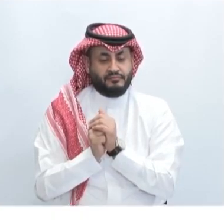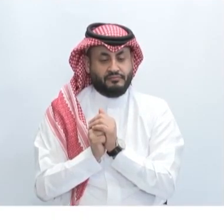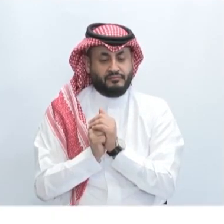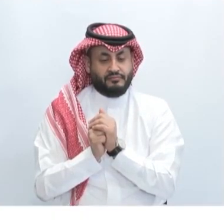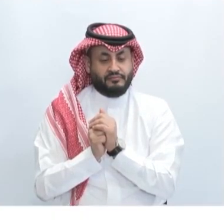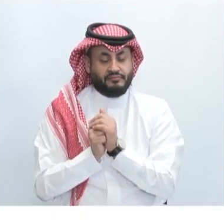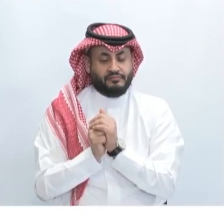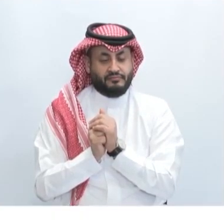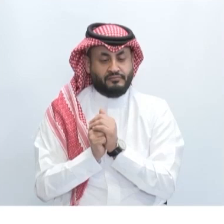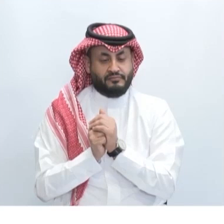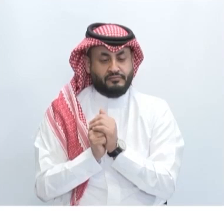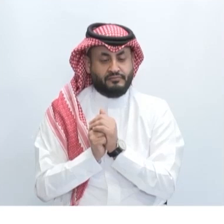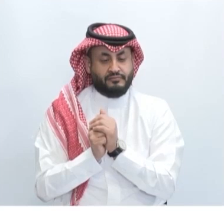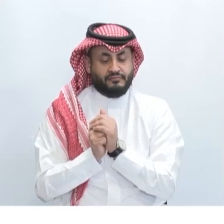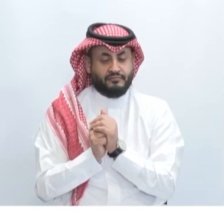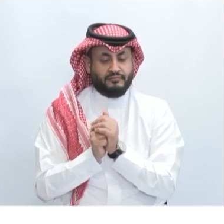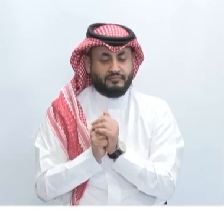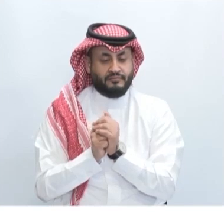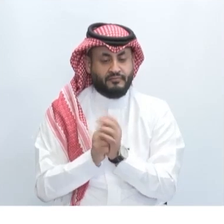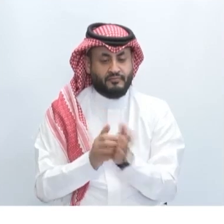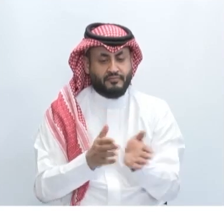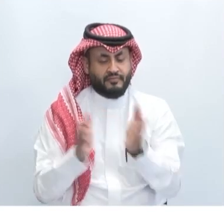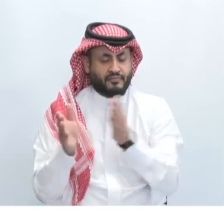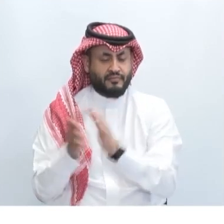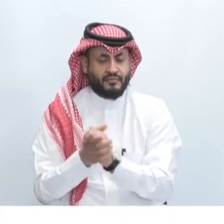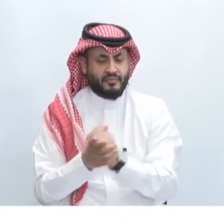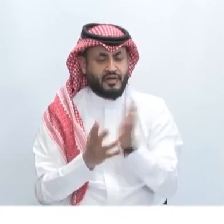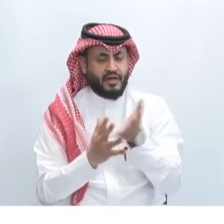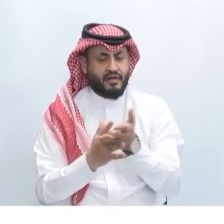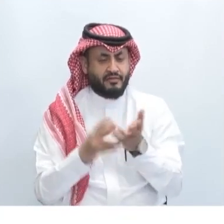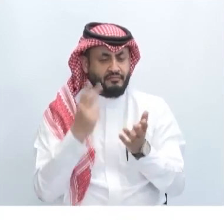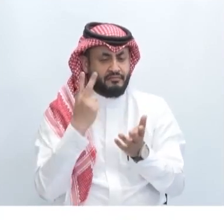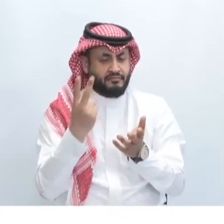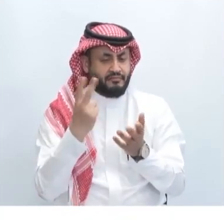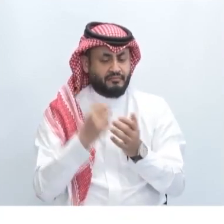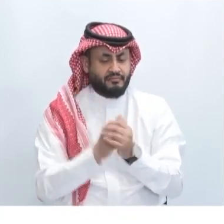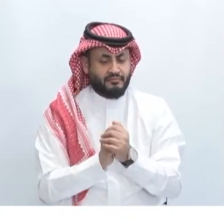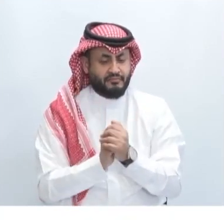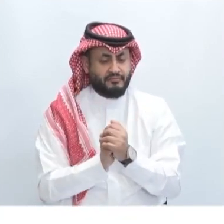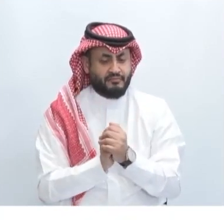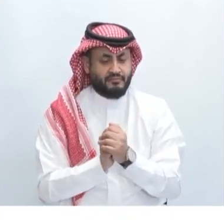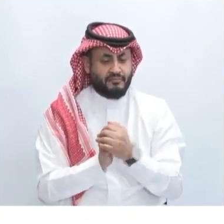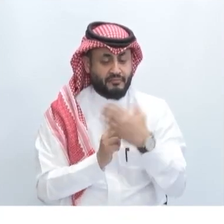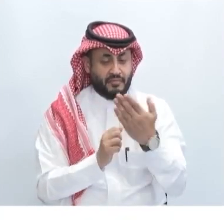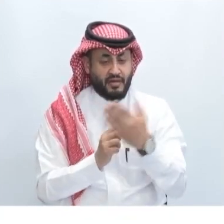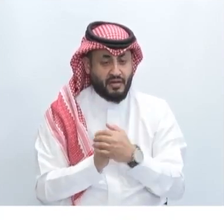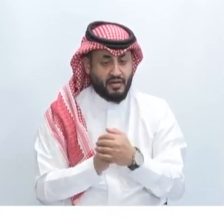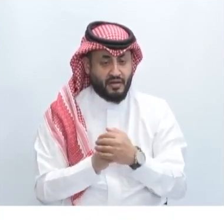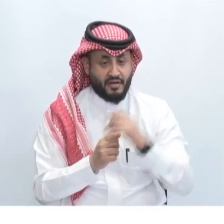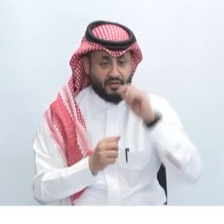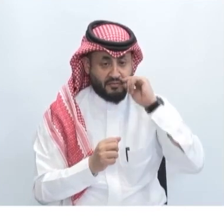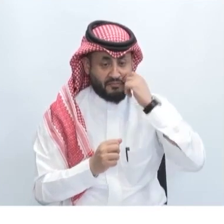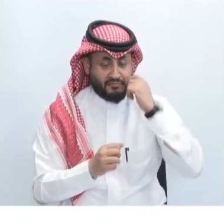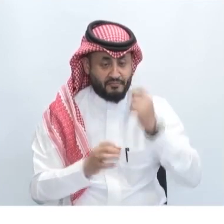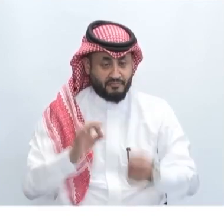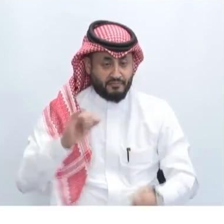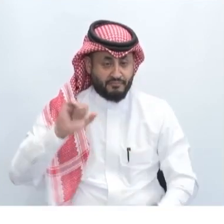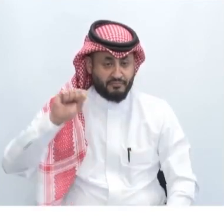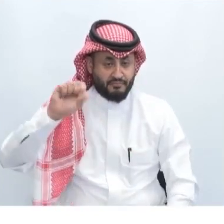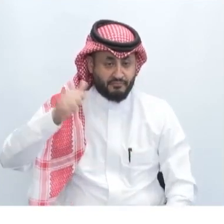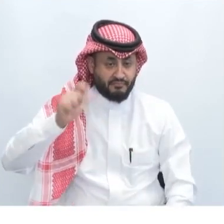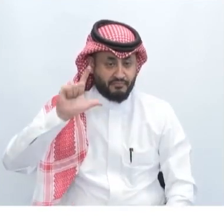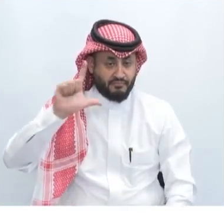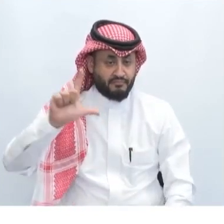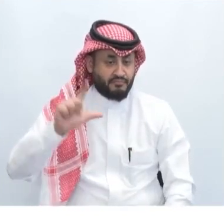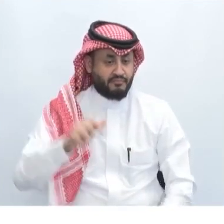on. Now, let's try to answer the second part. So here, our friend Faisal, let's ask